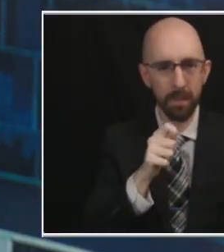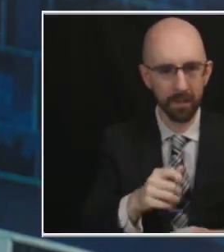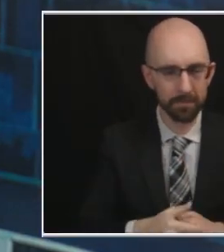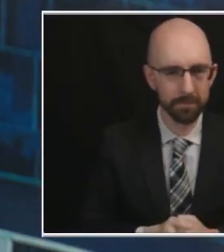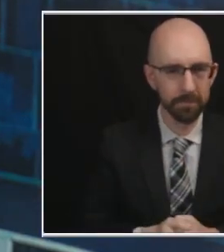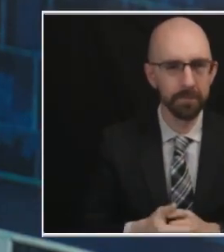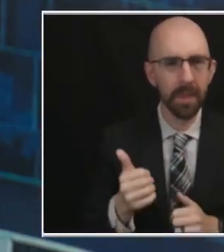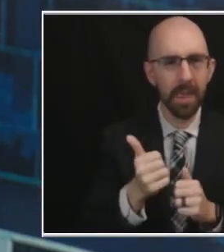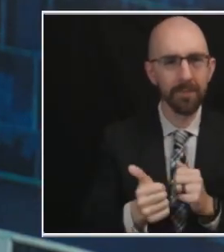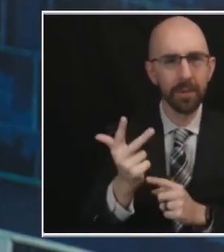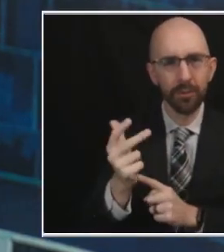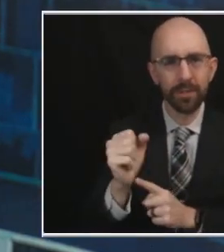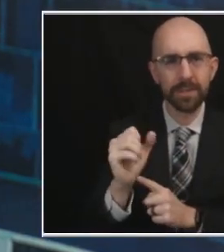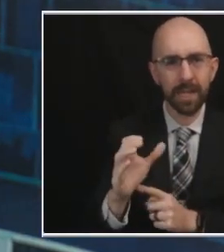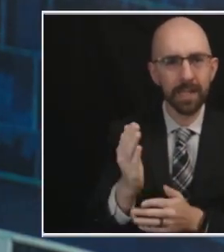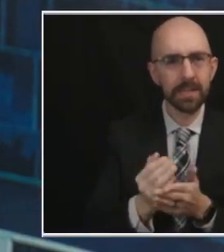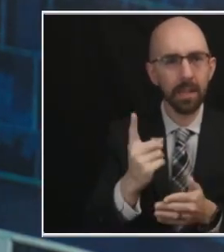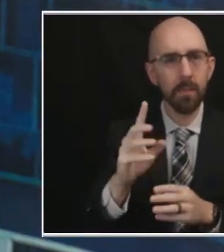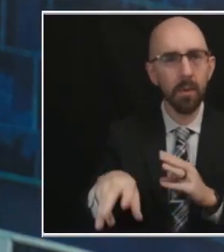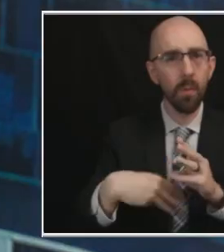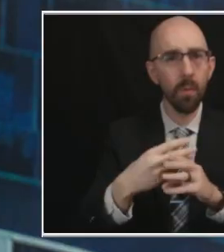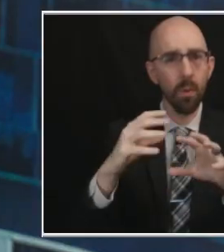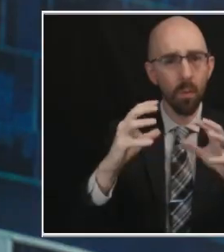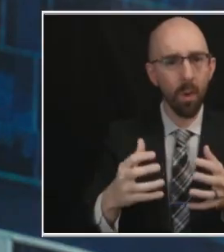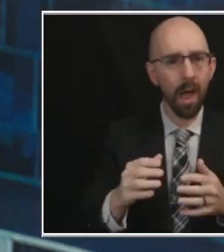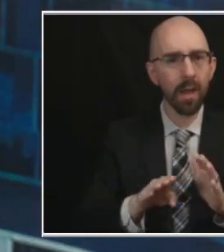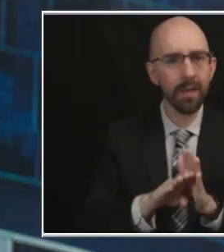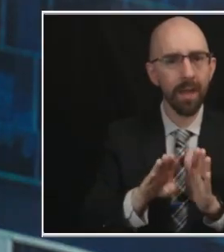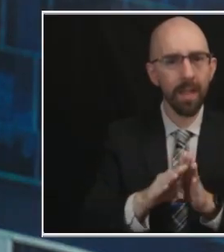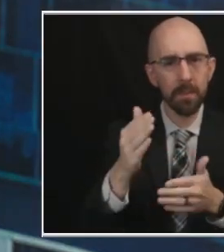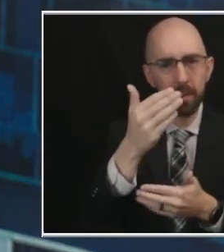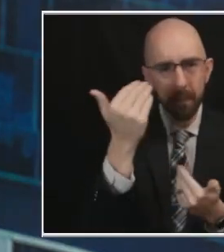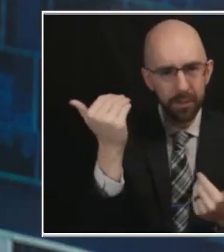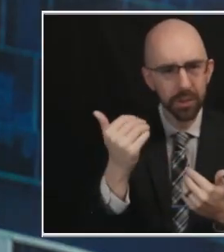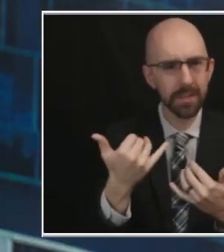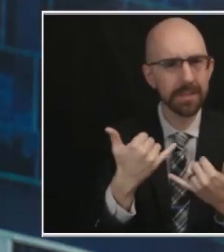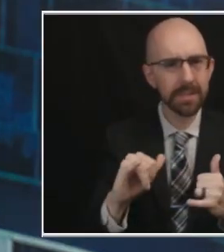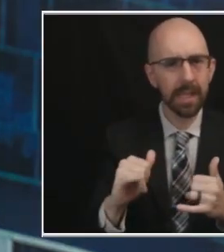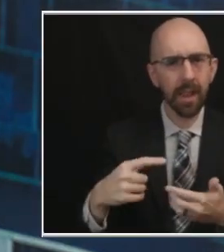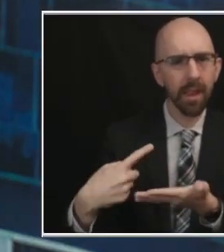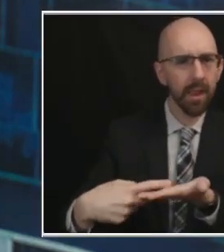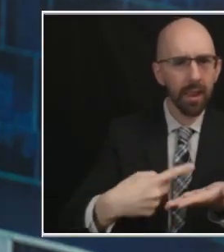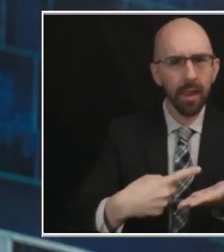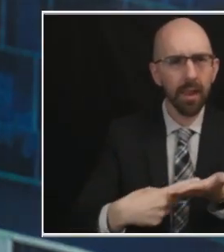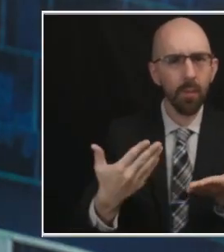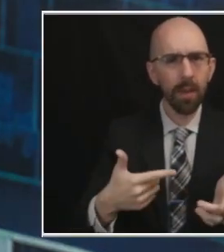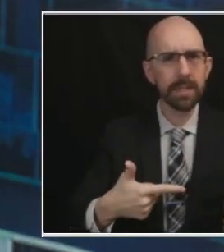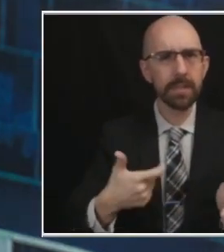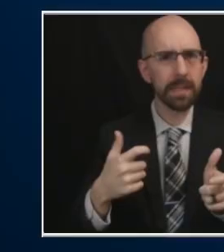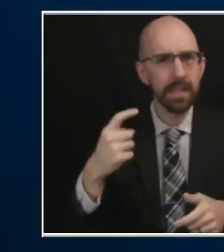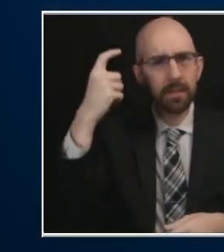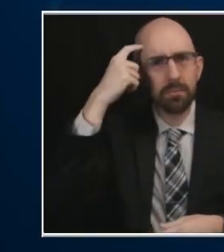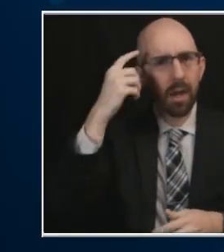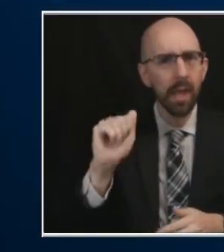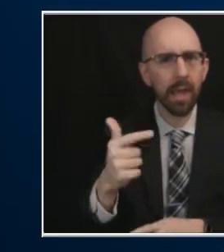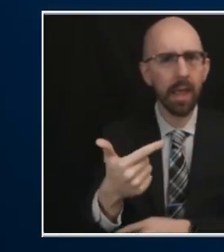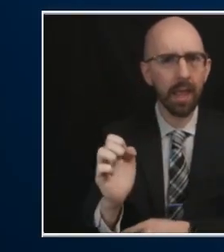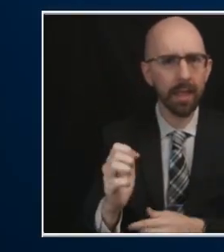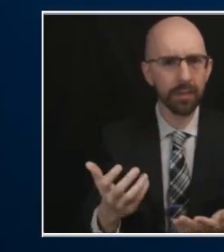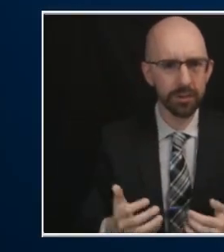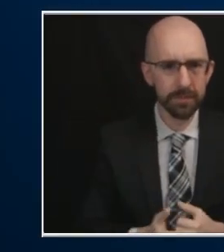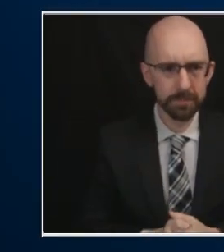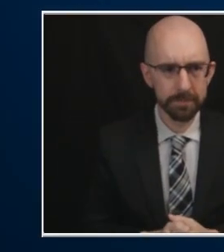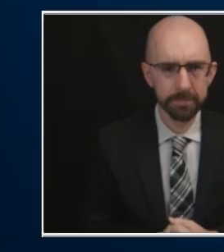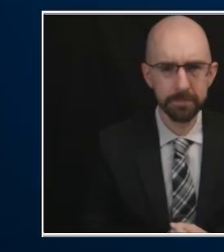3 seconds, someone worldwide develops dementia, yet there is still a large debate on what speeds up cerebral aging. A